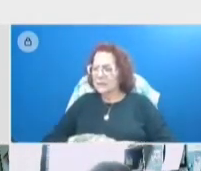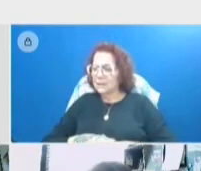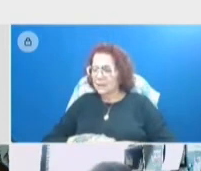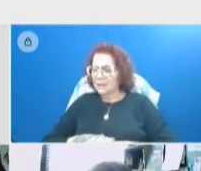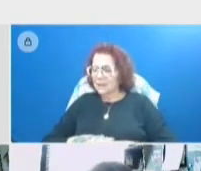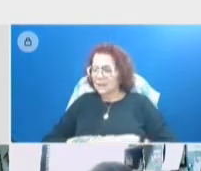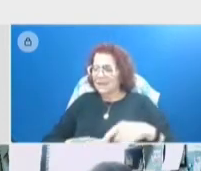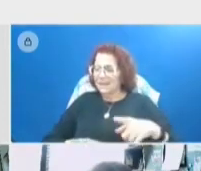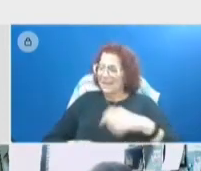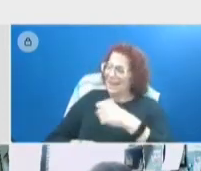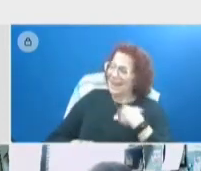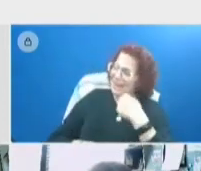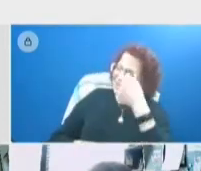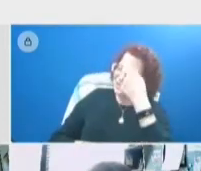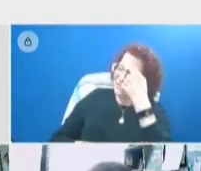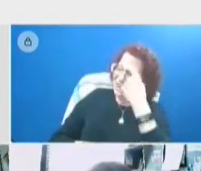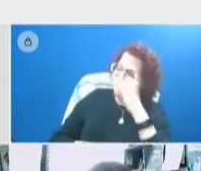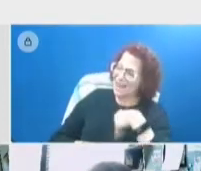I understand that.